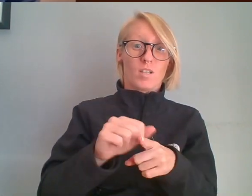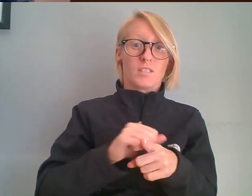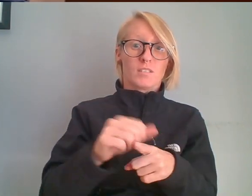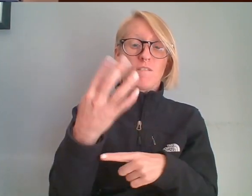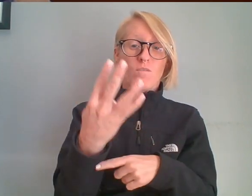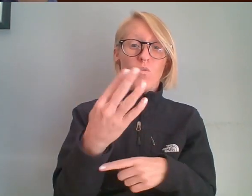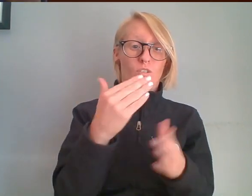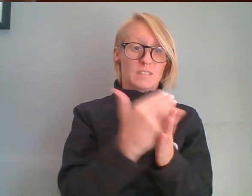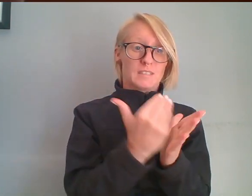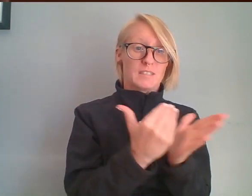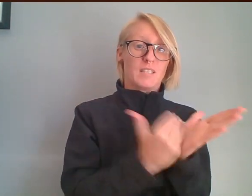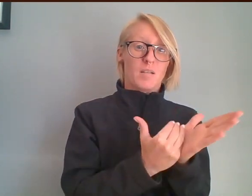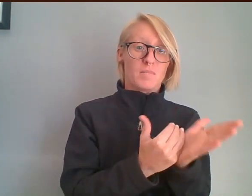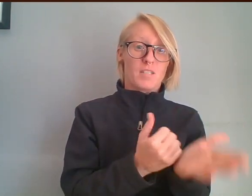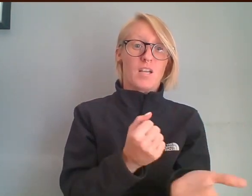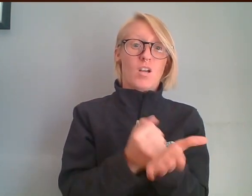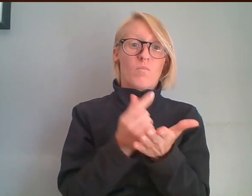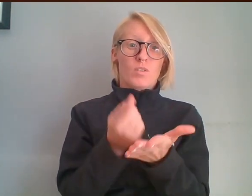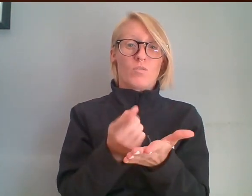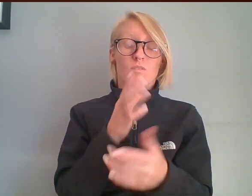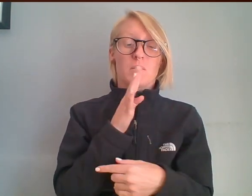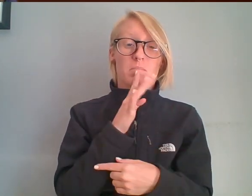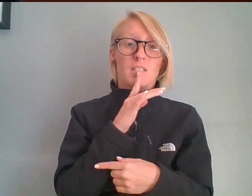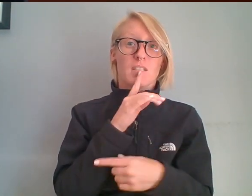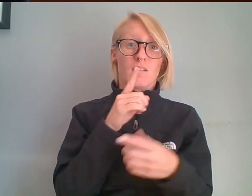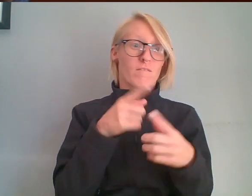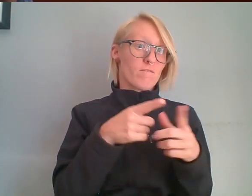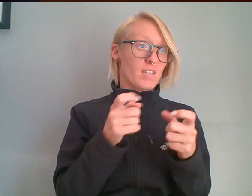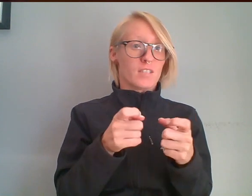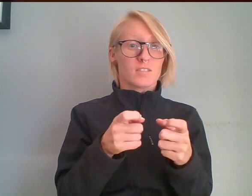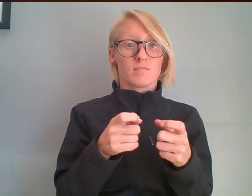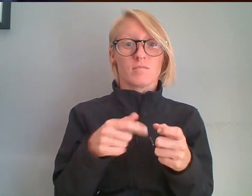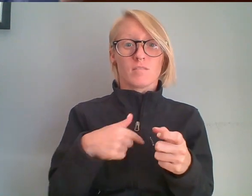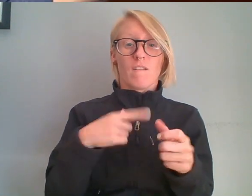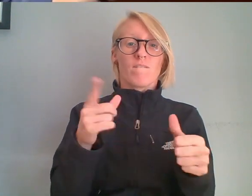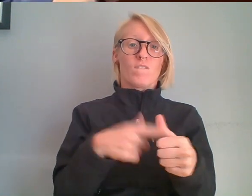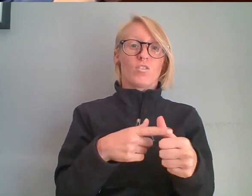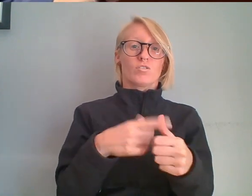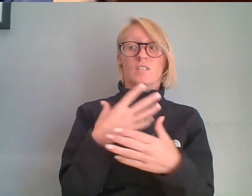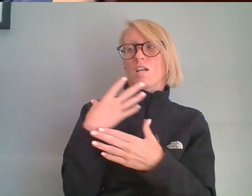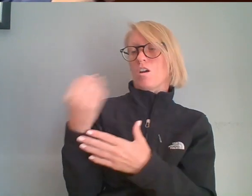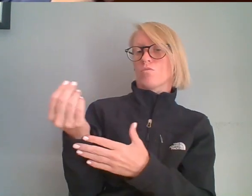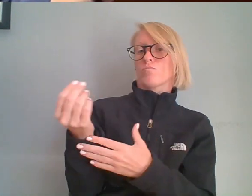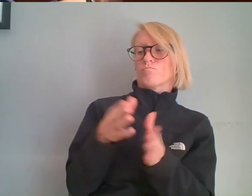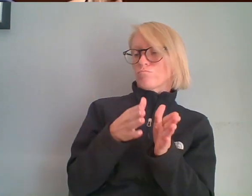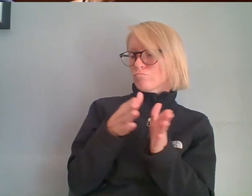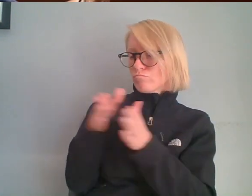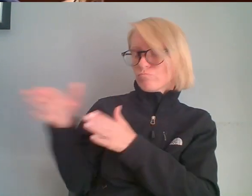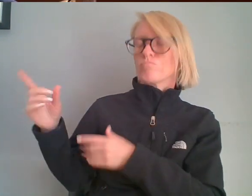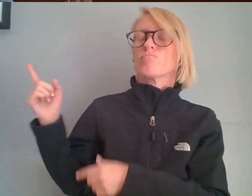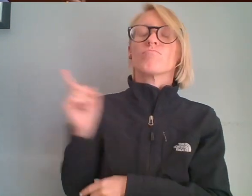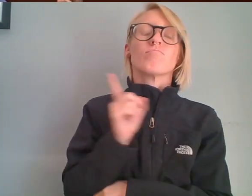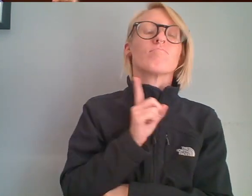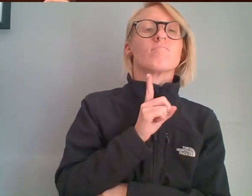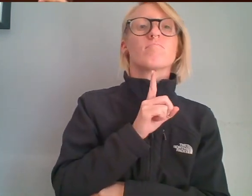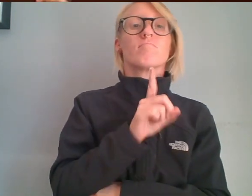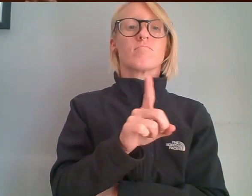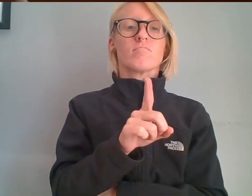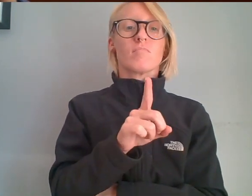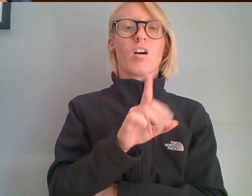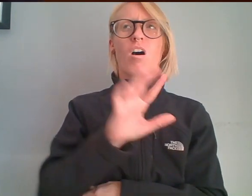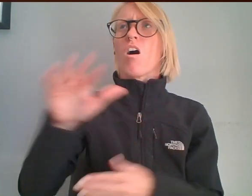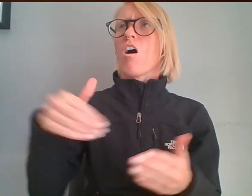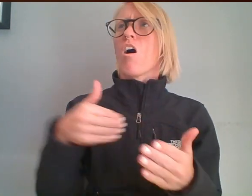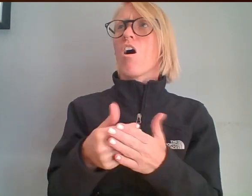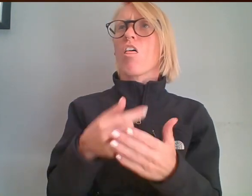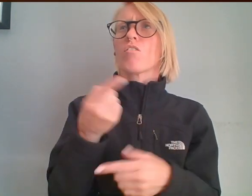4 steps that will help you speak spontaneously. First, you get out of your own way. I would love it if all of you, on your way